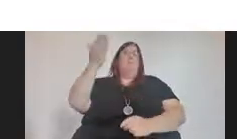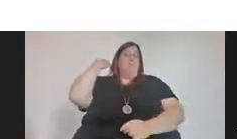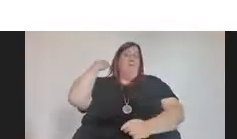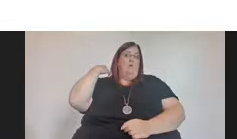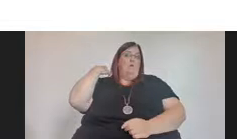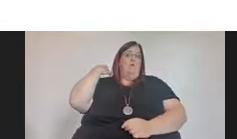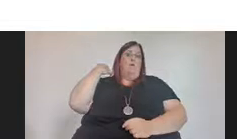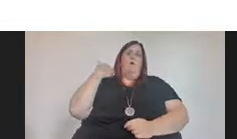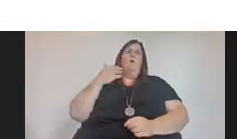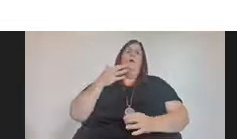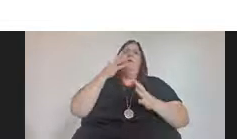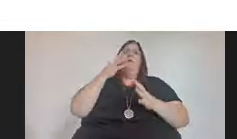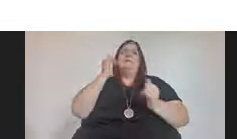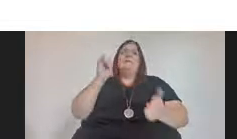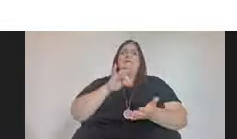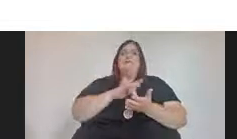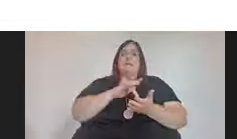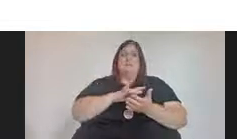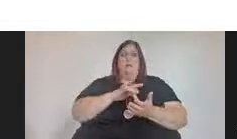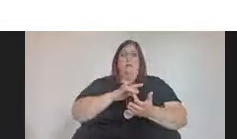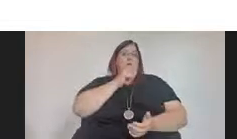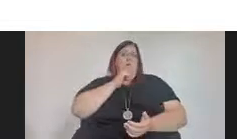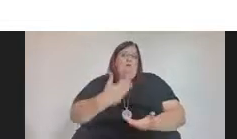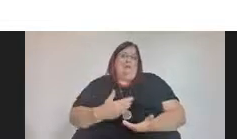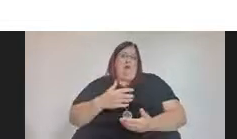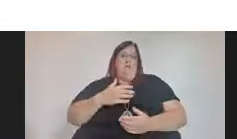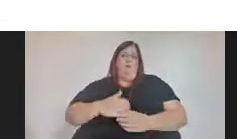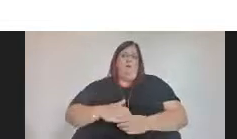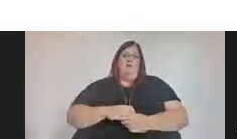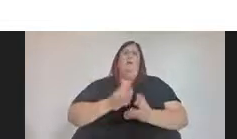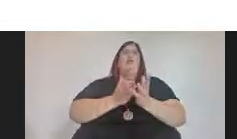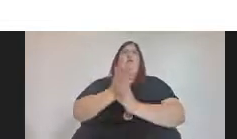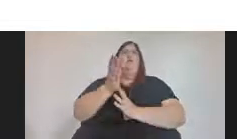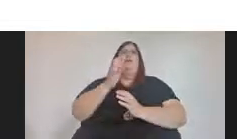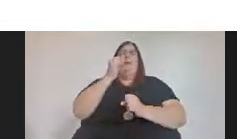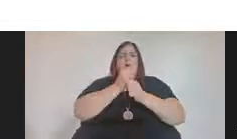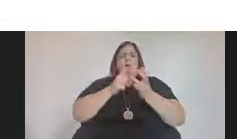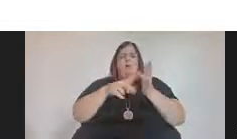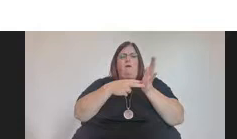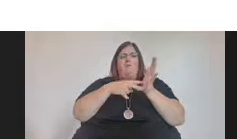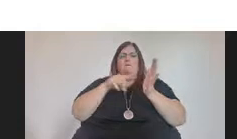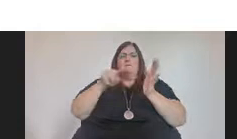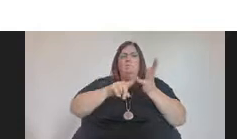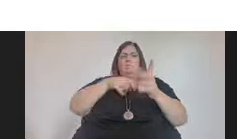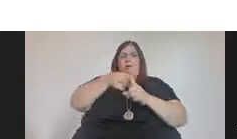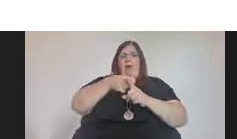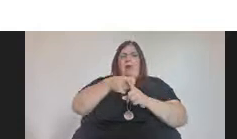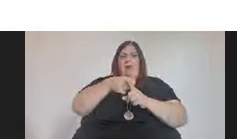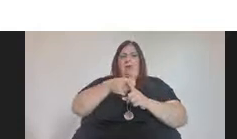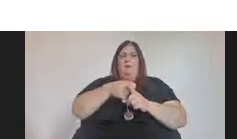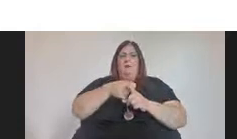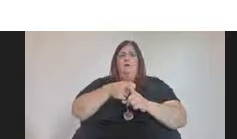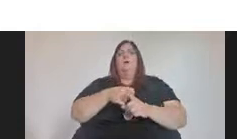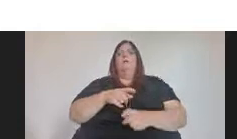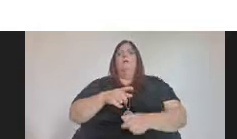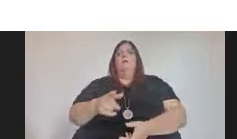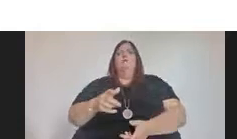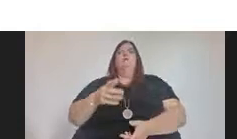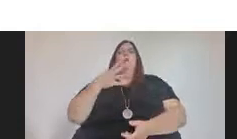of the testing programme that we now know and use via the gov.uk link. And just to illustrate